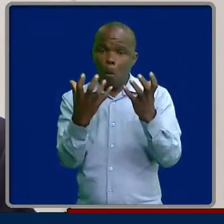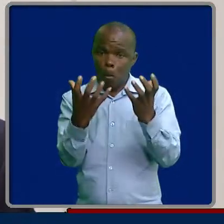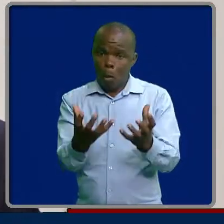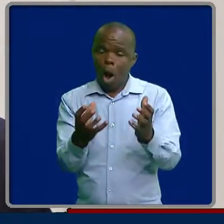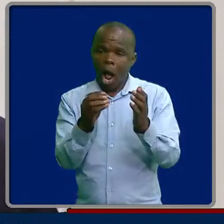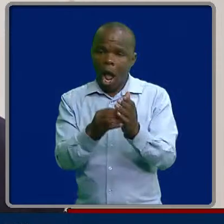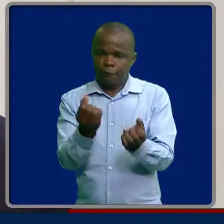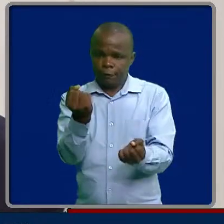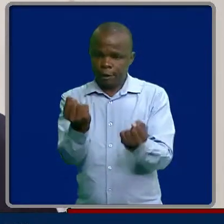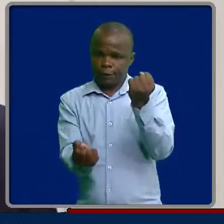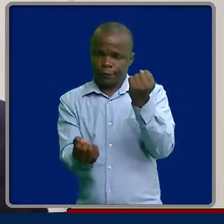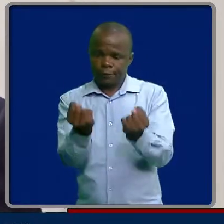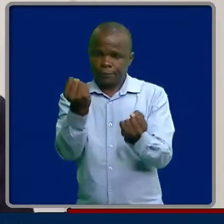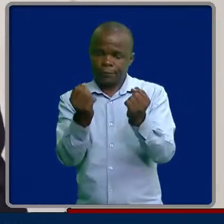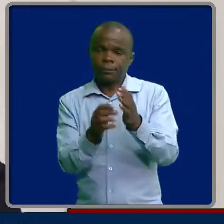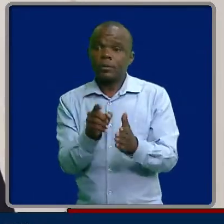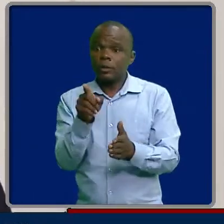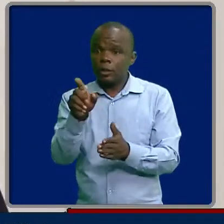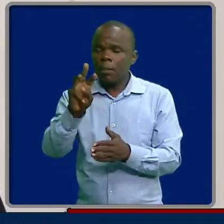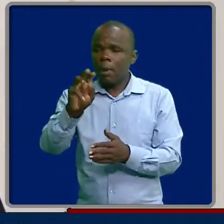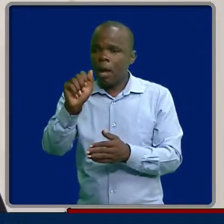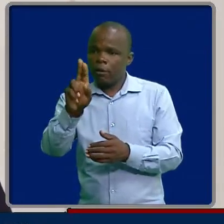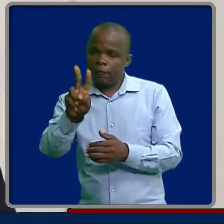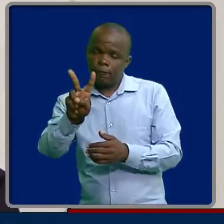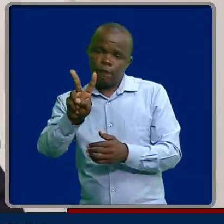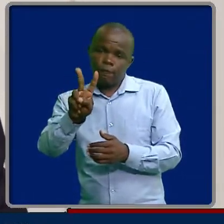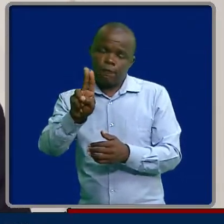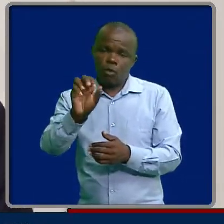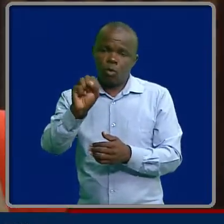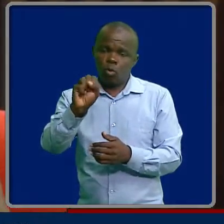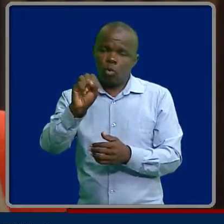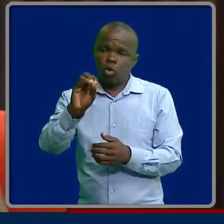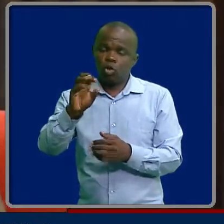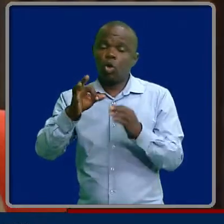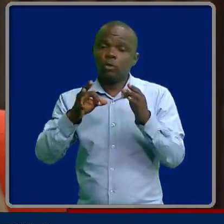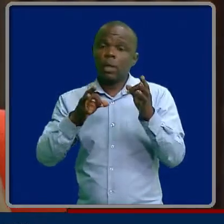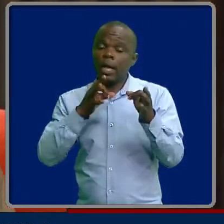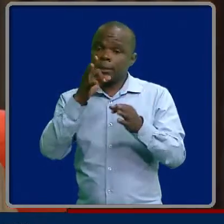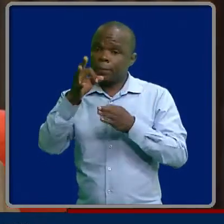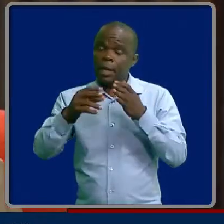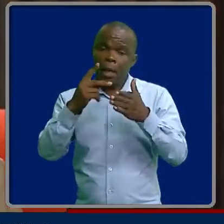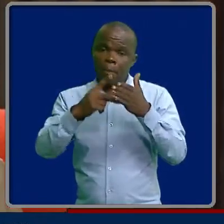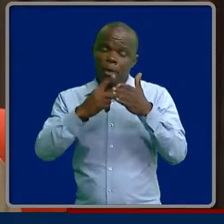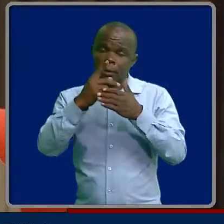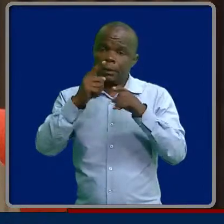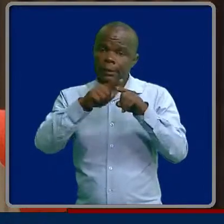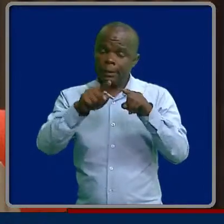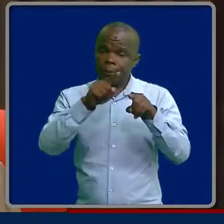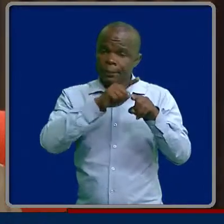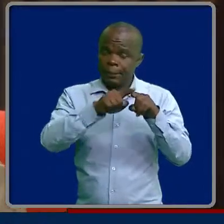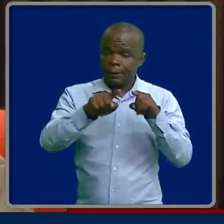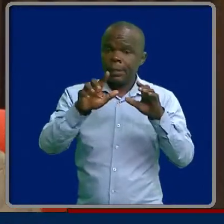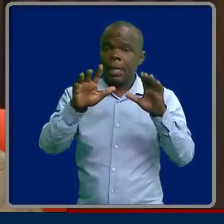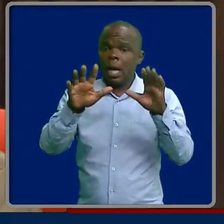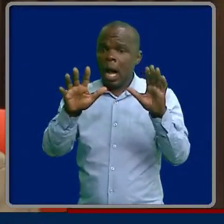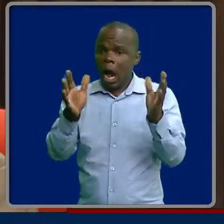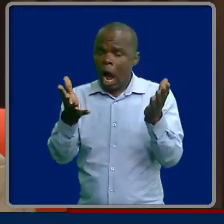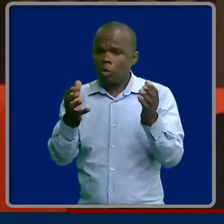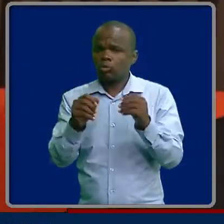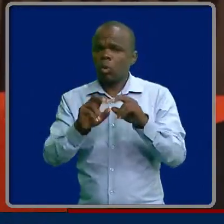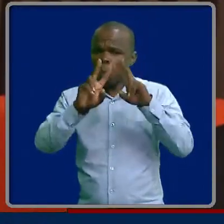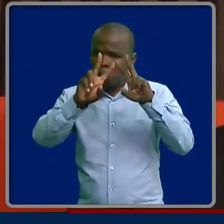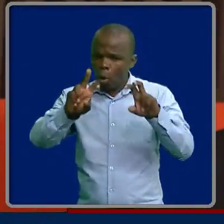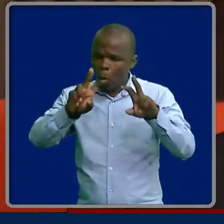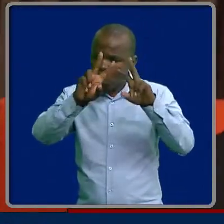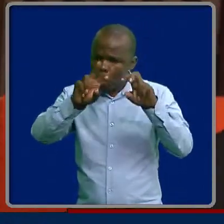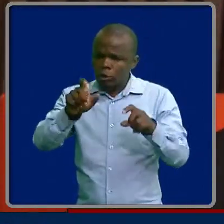Mavuso says that proper structures will be put in place to ensure that only those who genuinely need assistance will